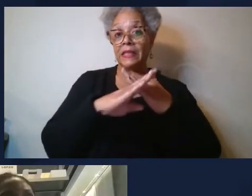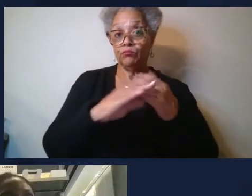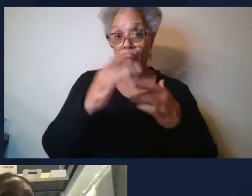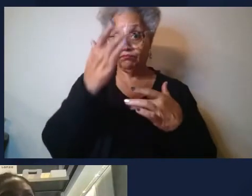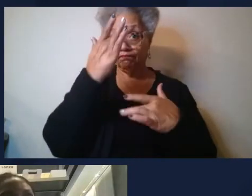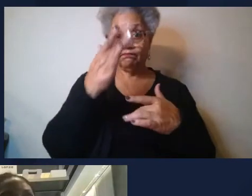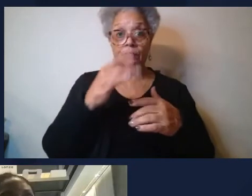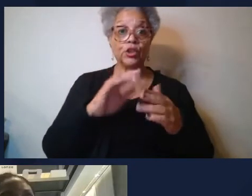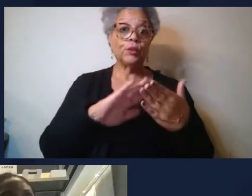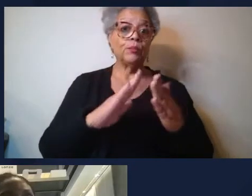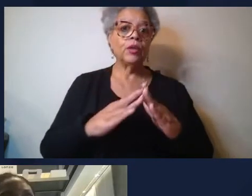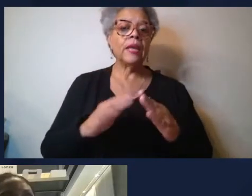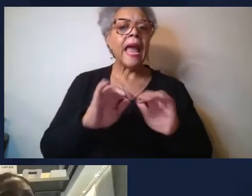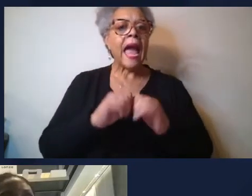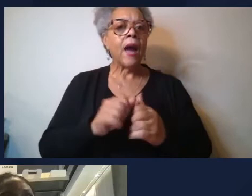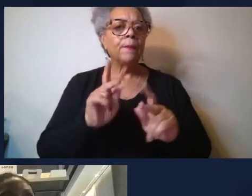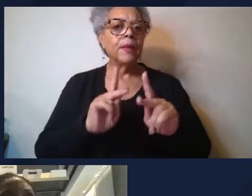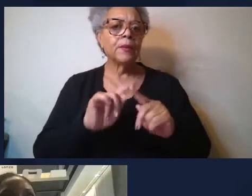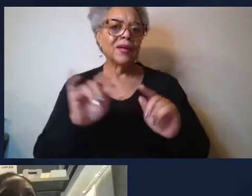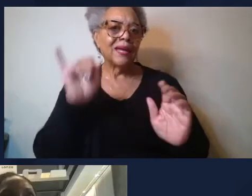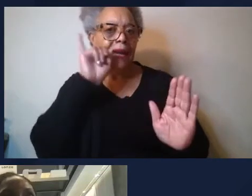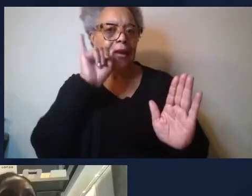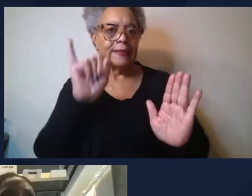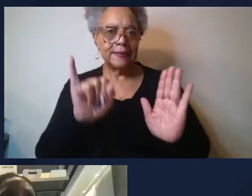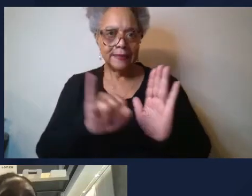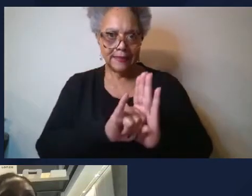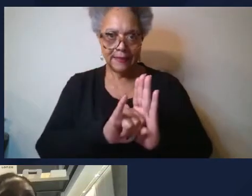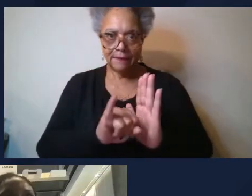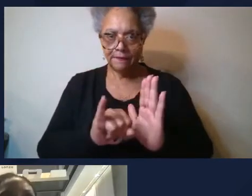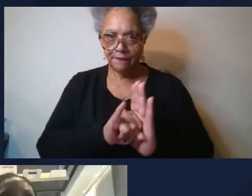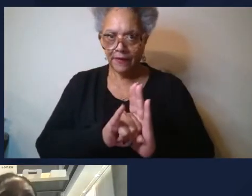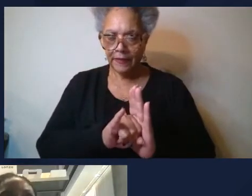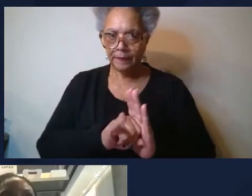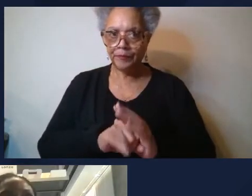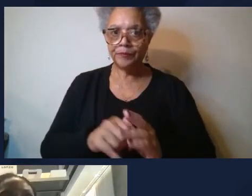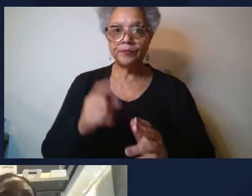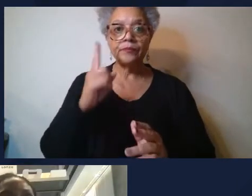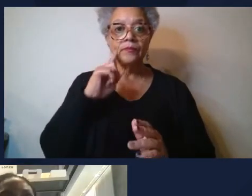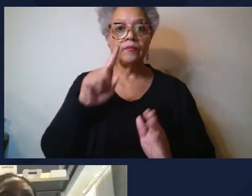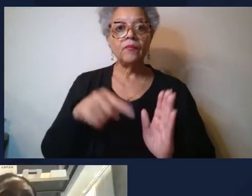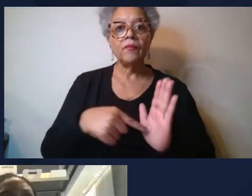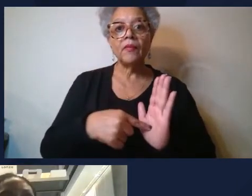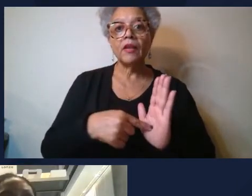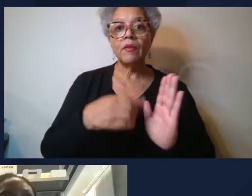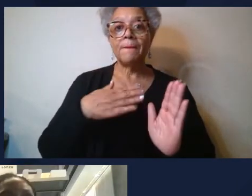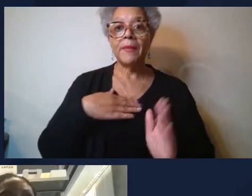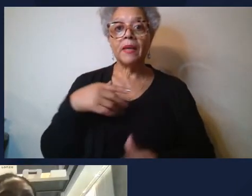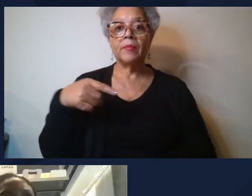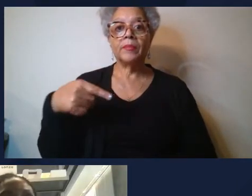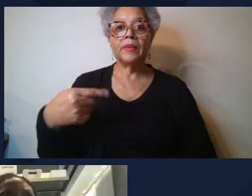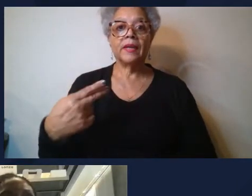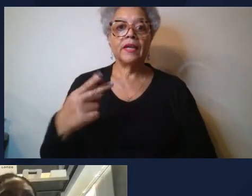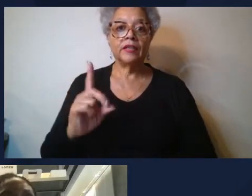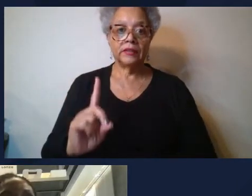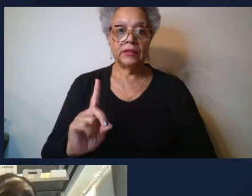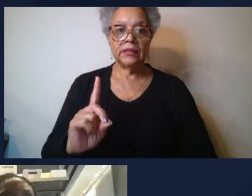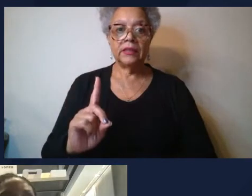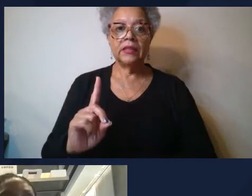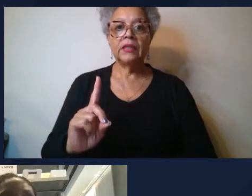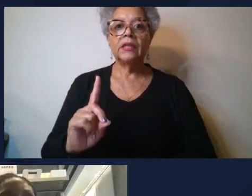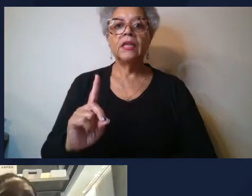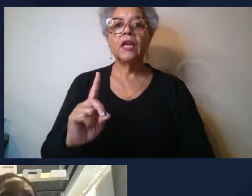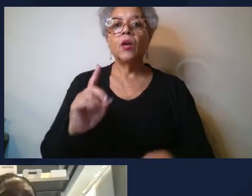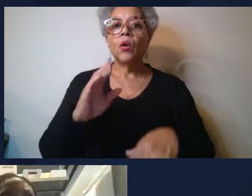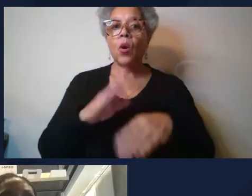that people can identify with. So, for instance, my PhD dissertation was on